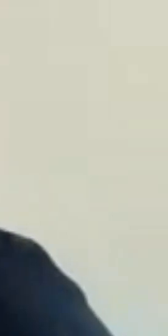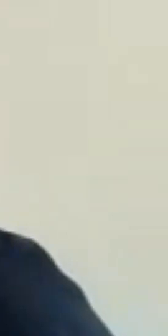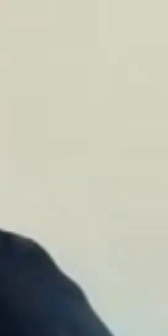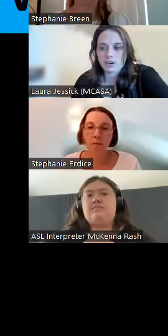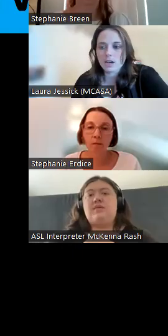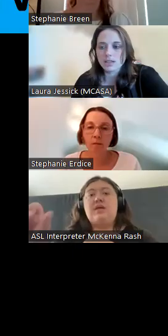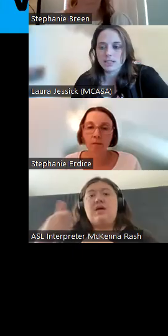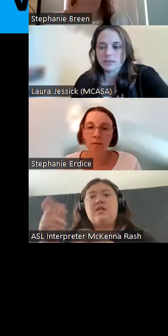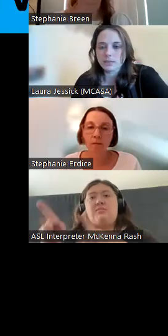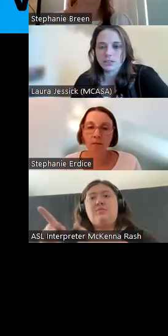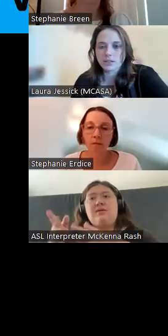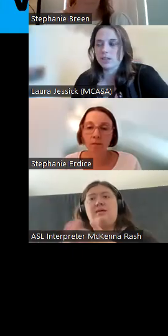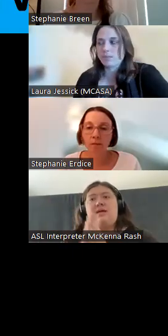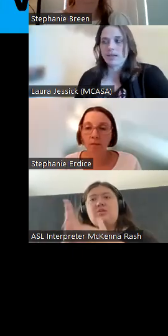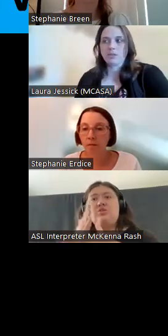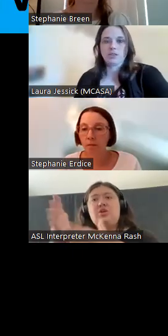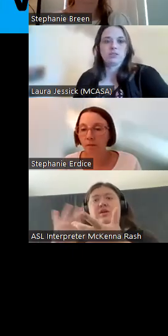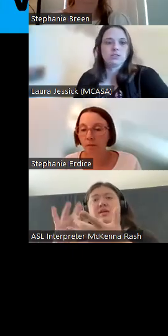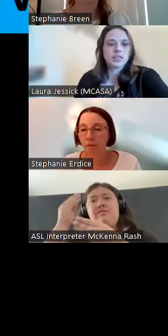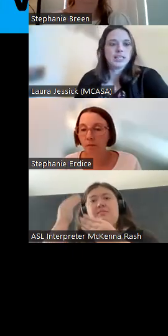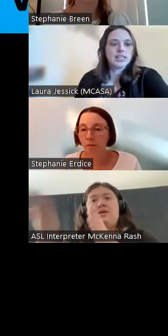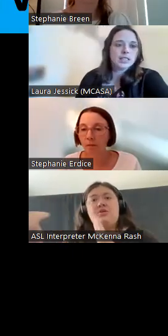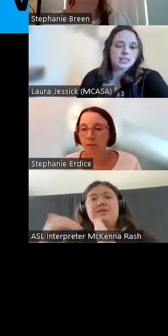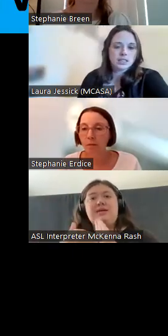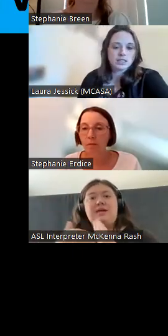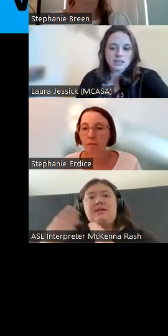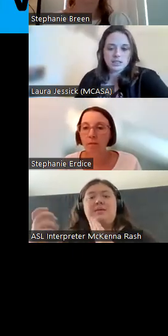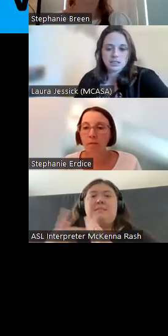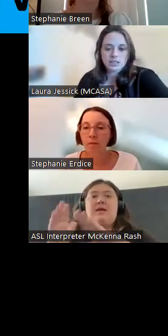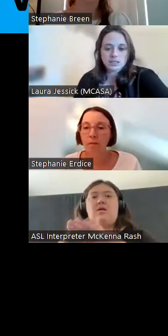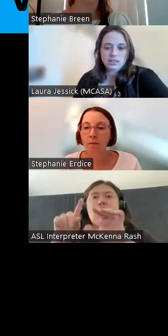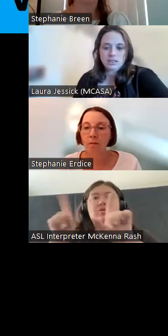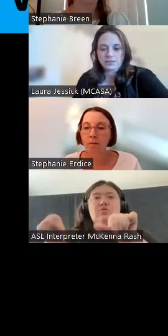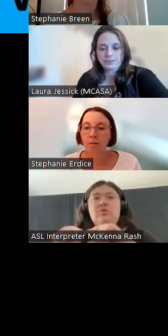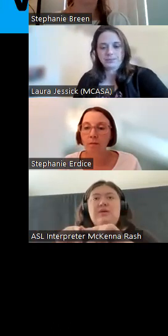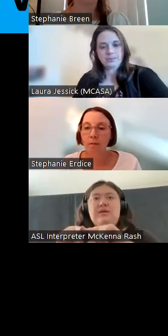asked for us to share our contact information. I put that back up on the screen.